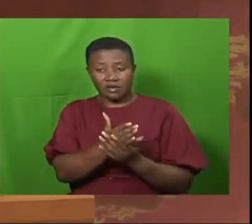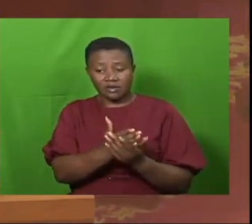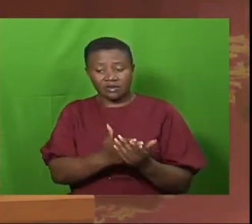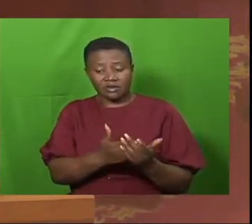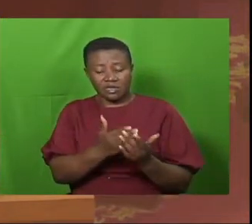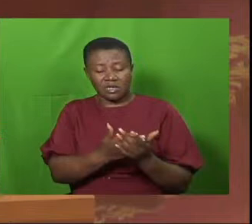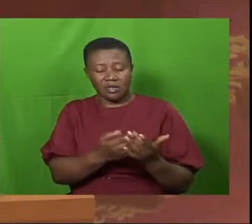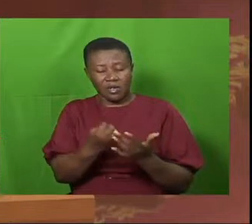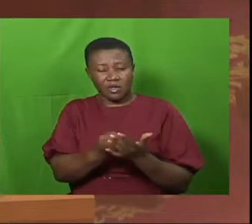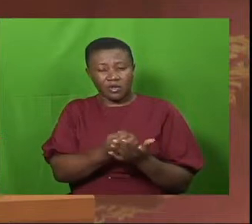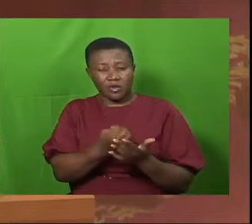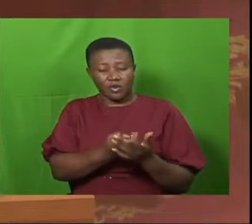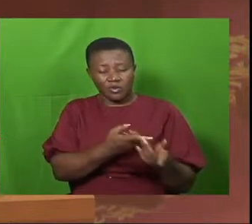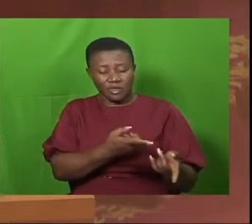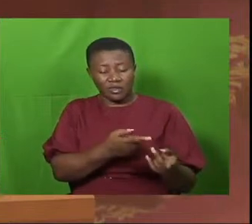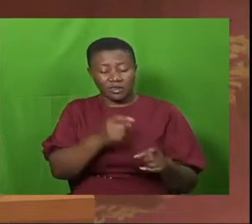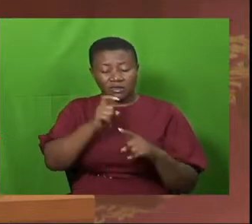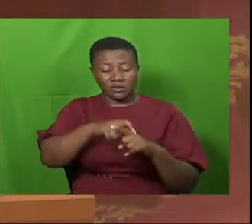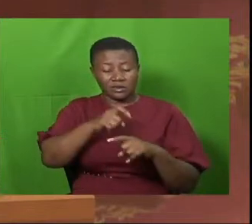And during the campaign,